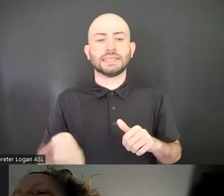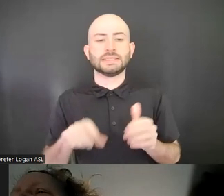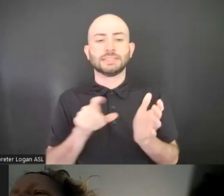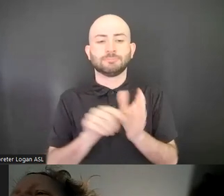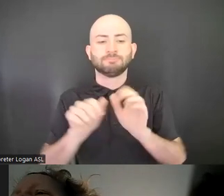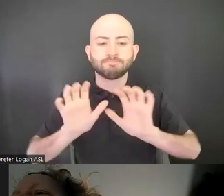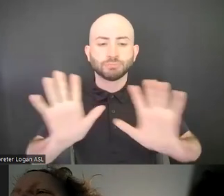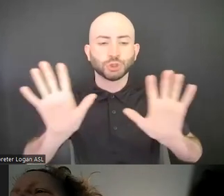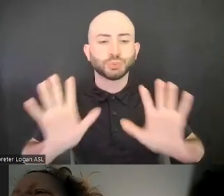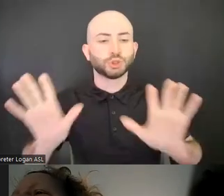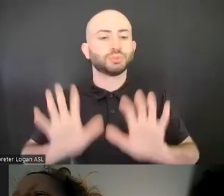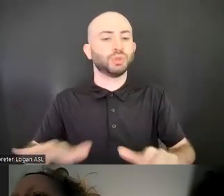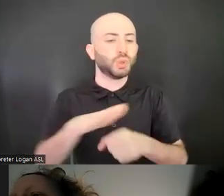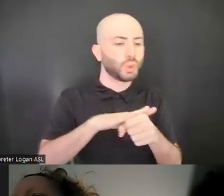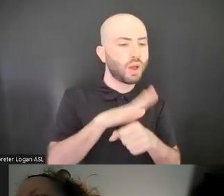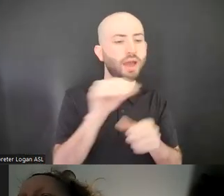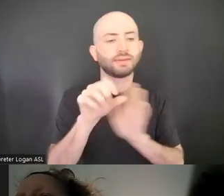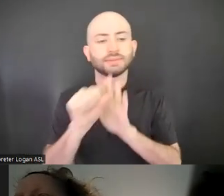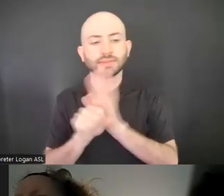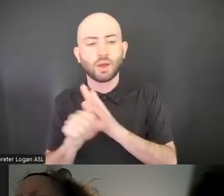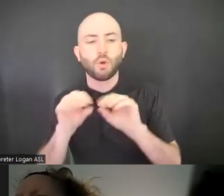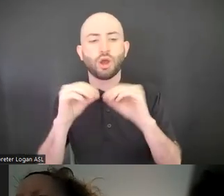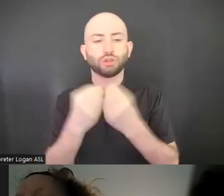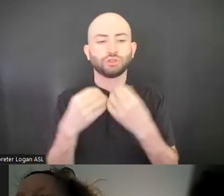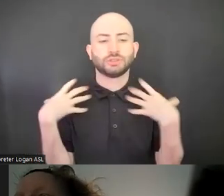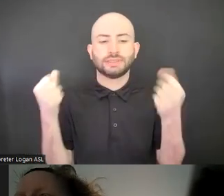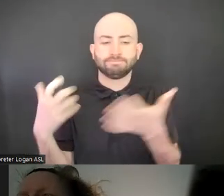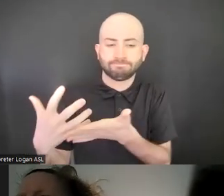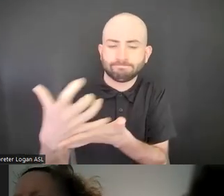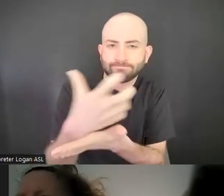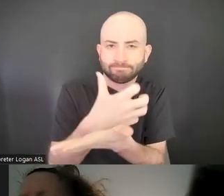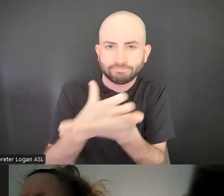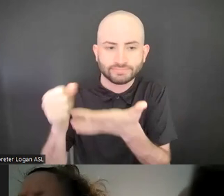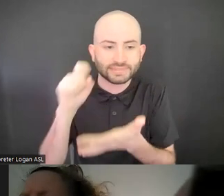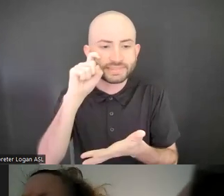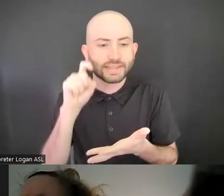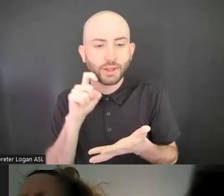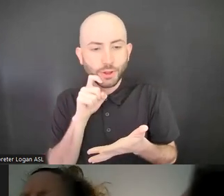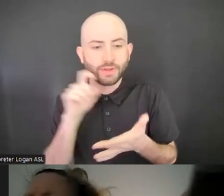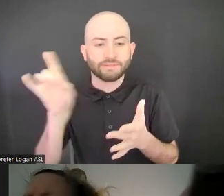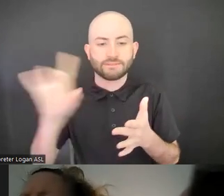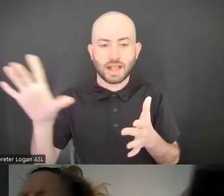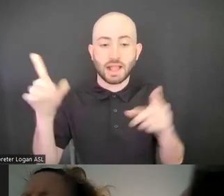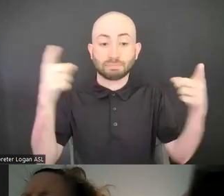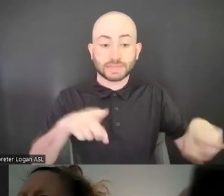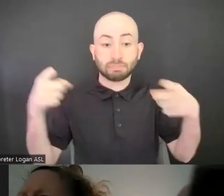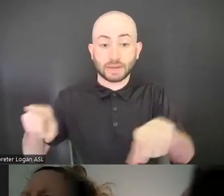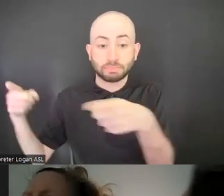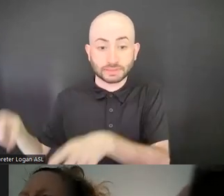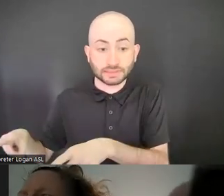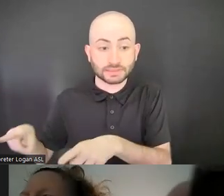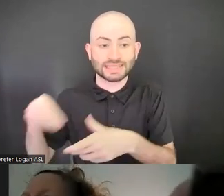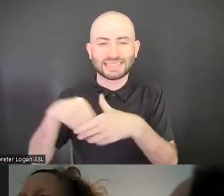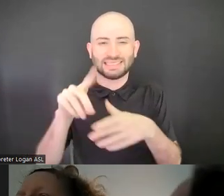community this has not been happening leaving us vulnerable through providing technical